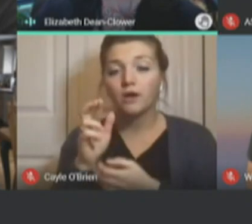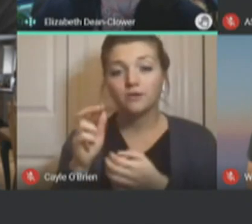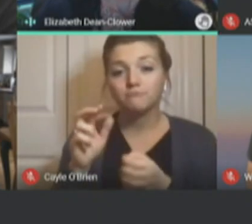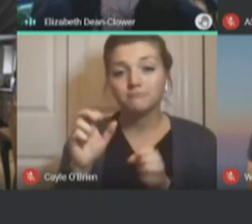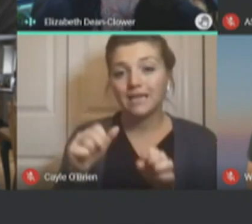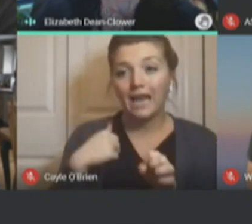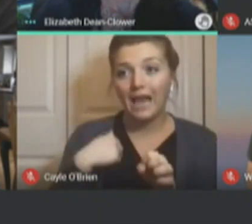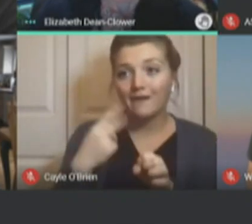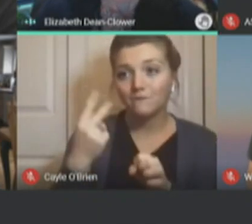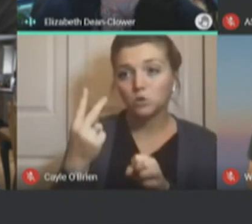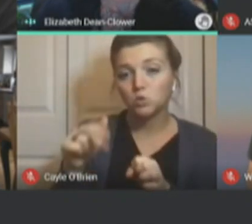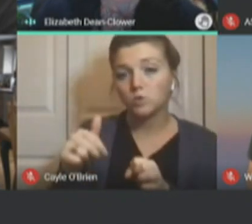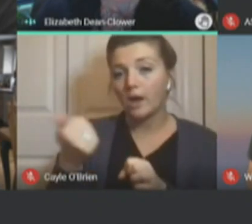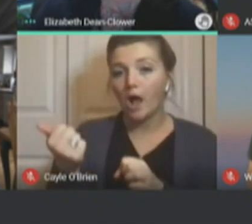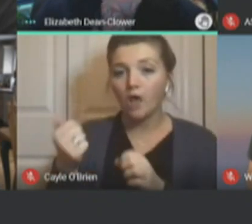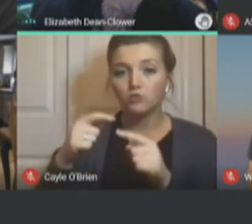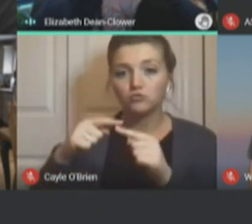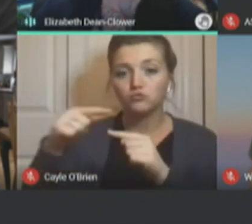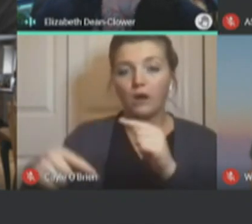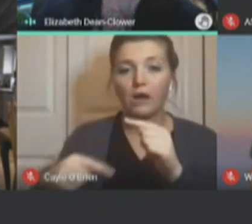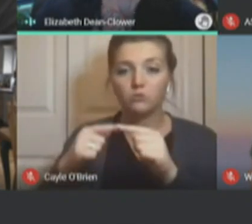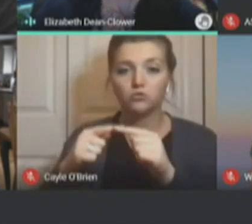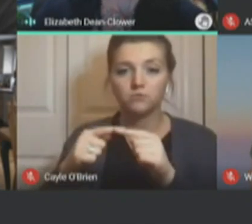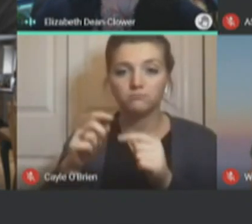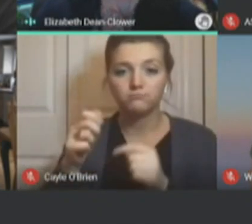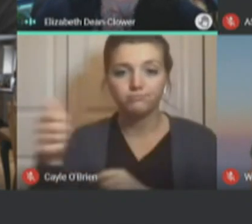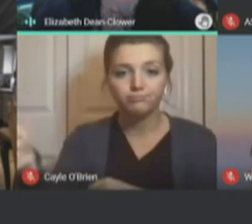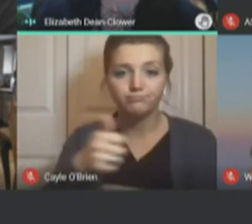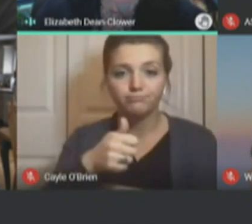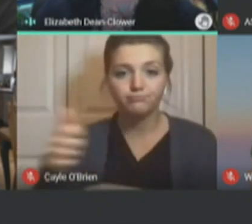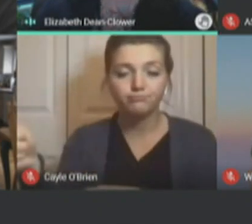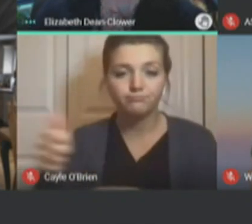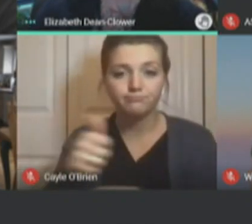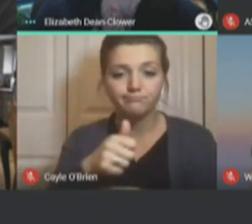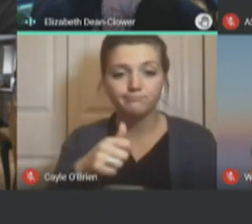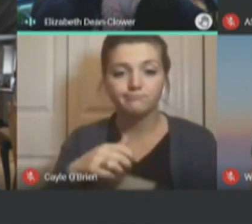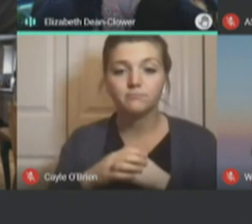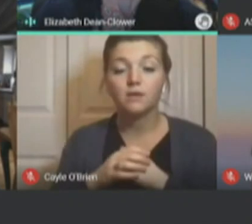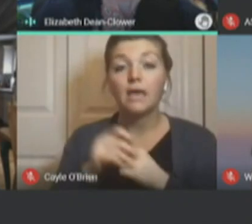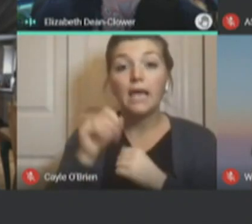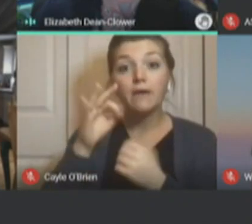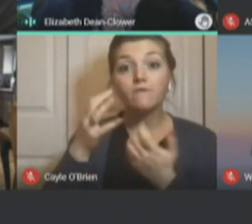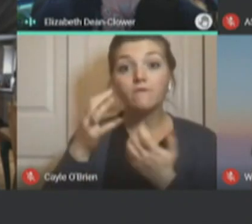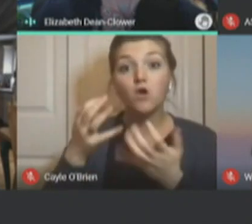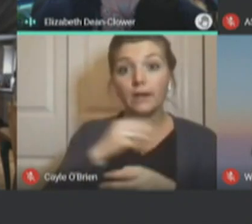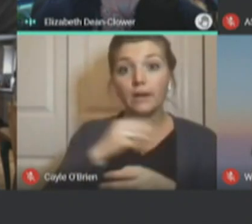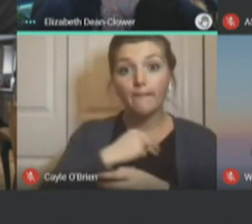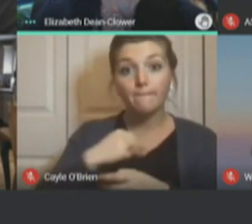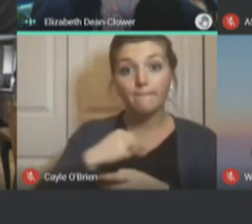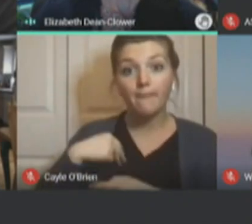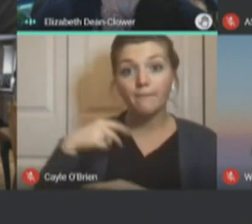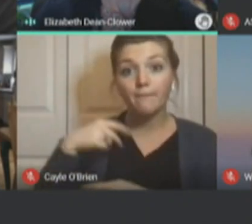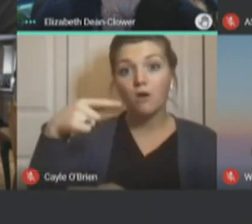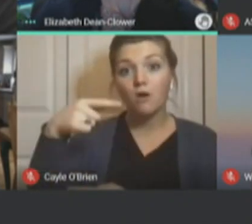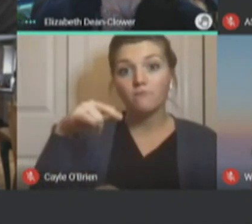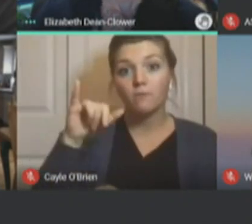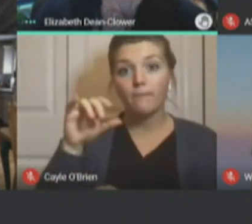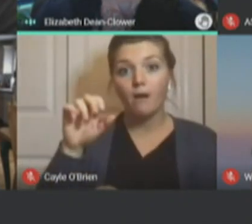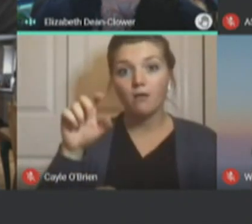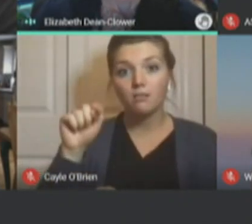for whatever purpose, that those who already belong to the pilot or are eligible by virtue